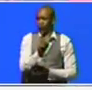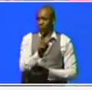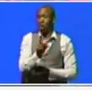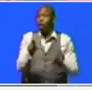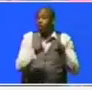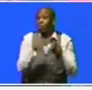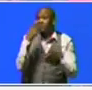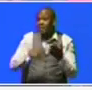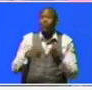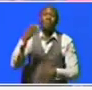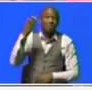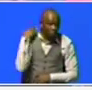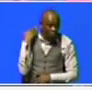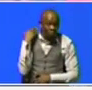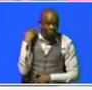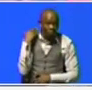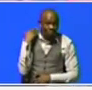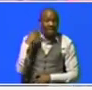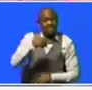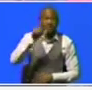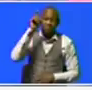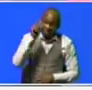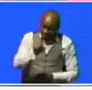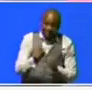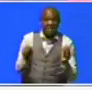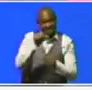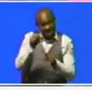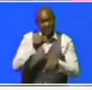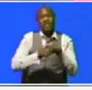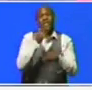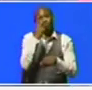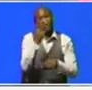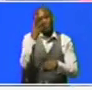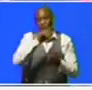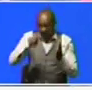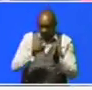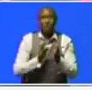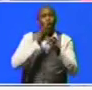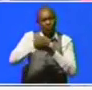have also said before, they must not drive beyond 24 hours.